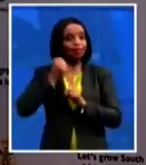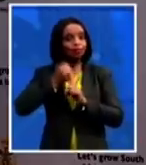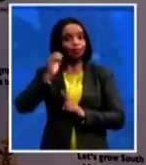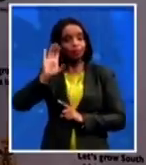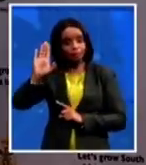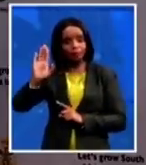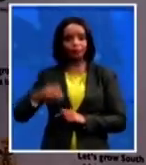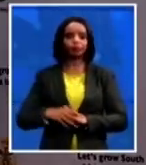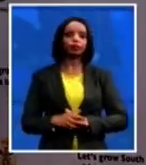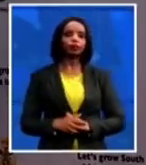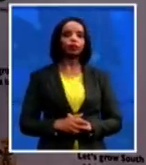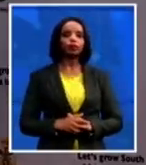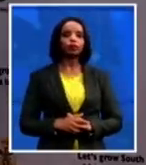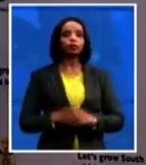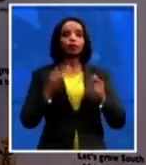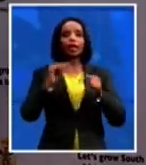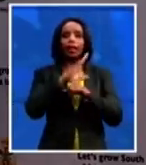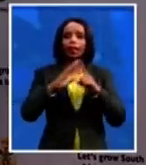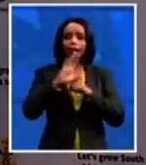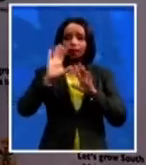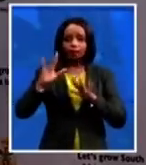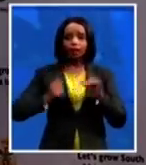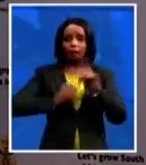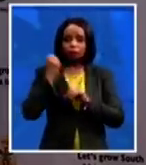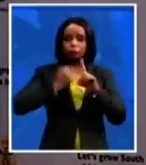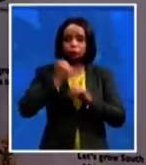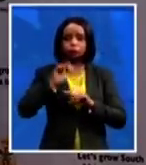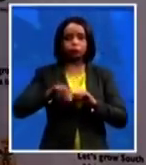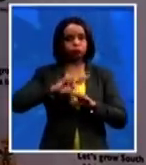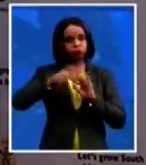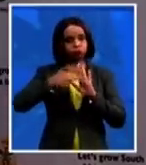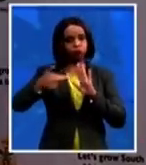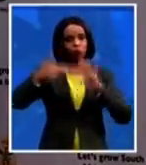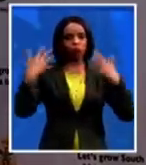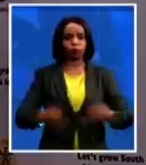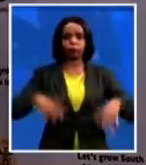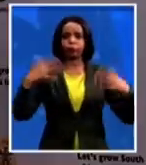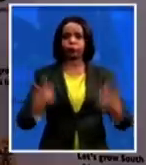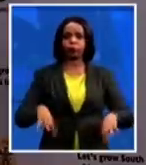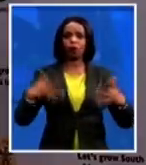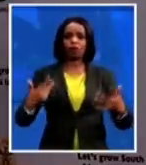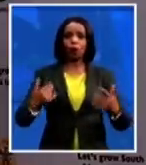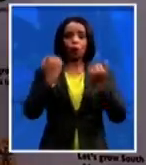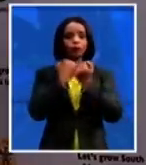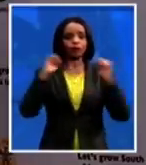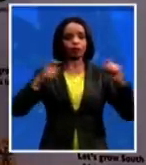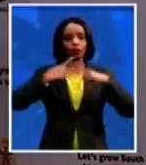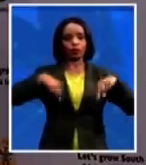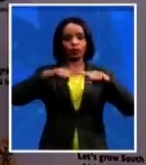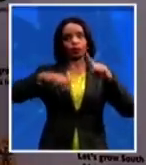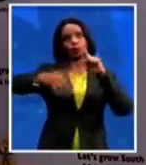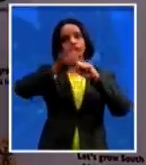a significant role in achieving democracy. On the appointments, ladies and gentlemen, you will read for